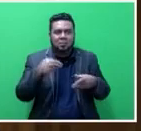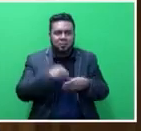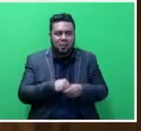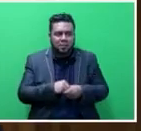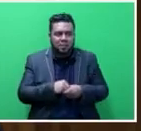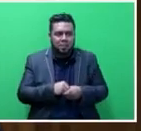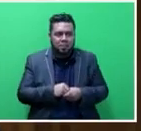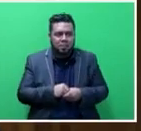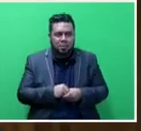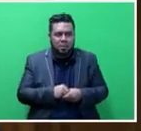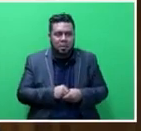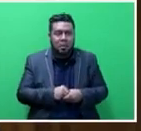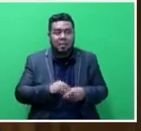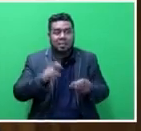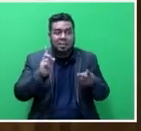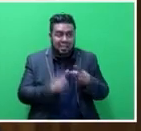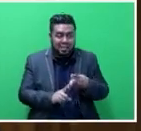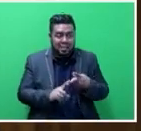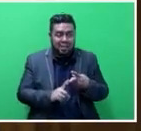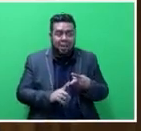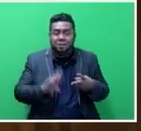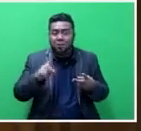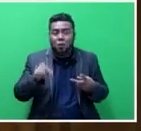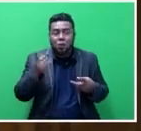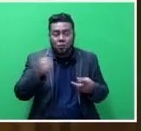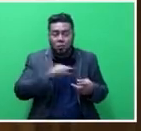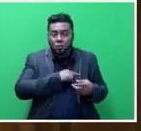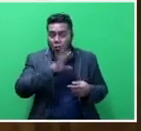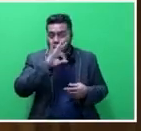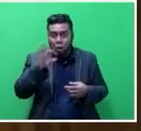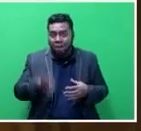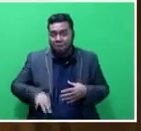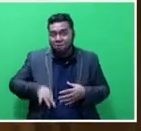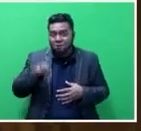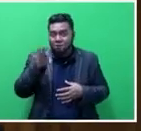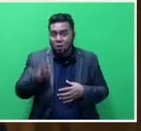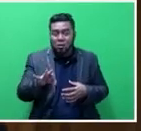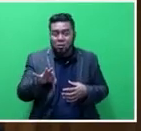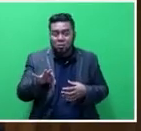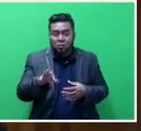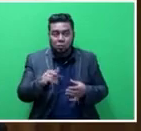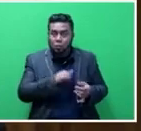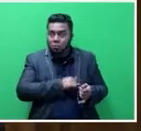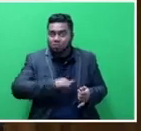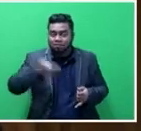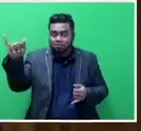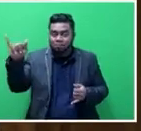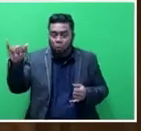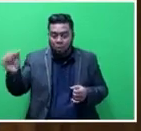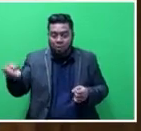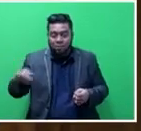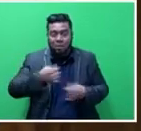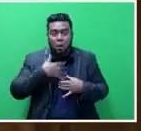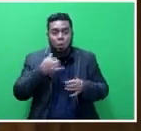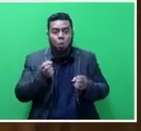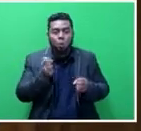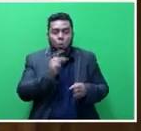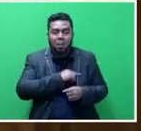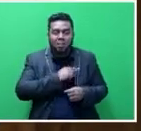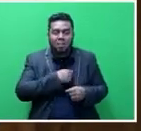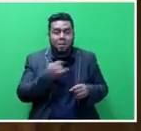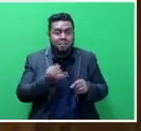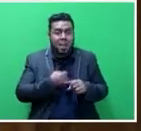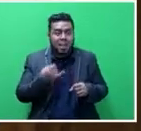effect. Second, for those of us who cannot afford to jet overseas every time we need quality medical